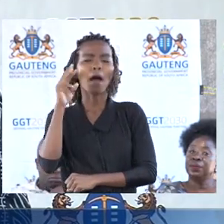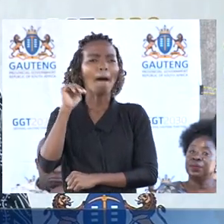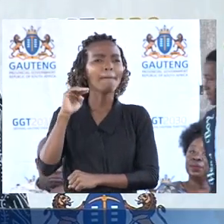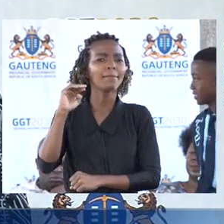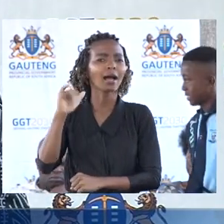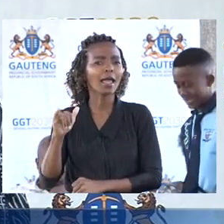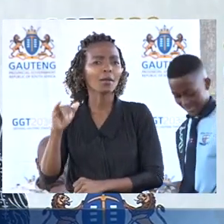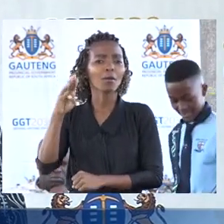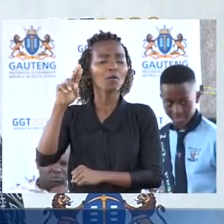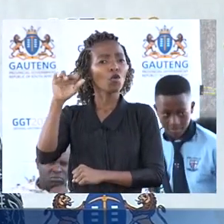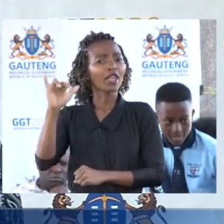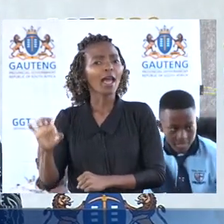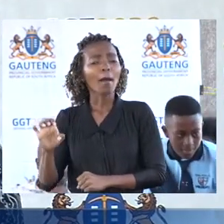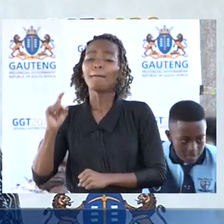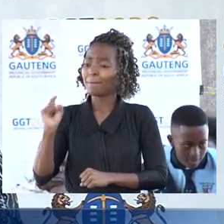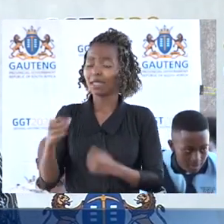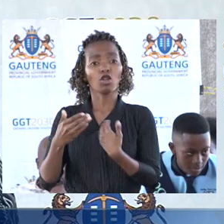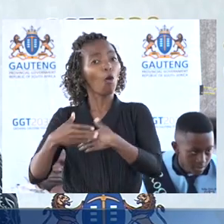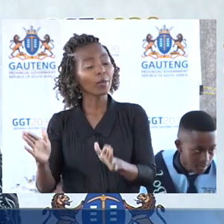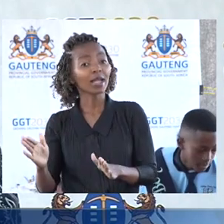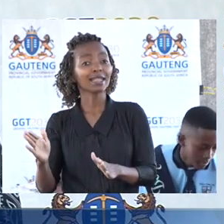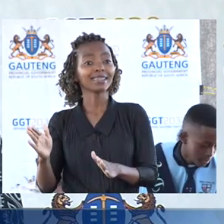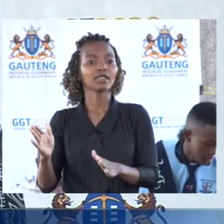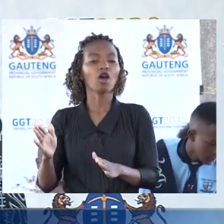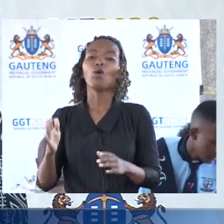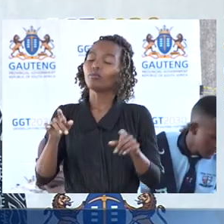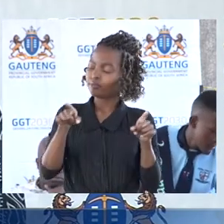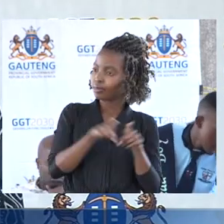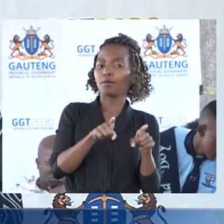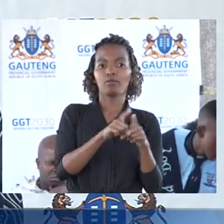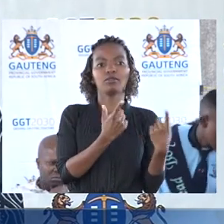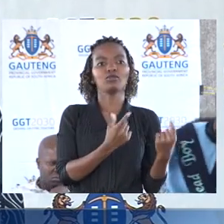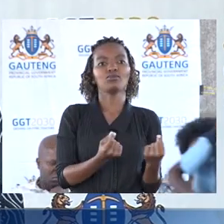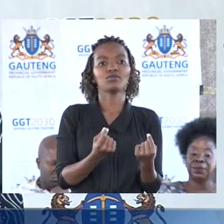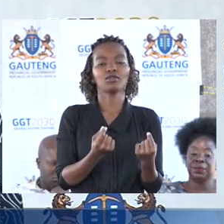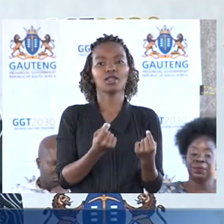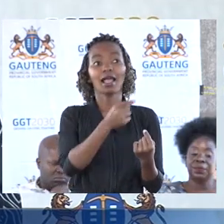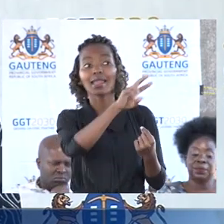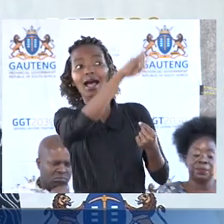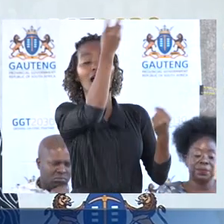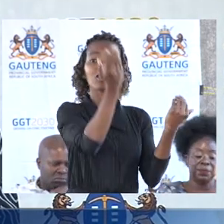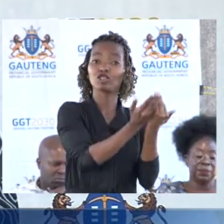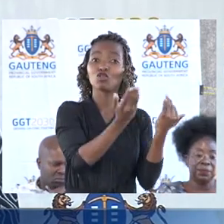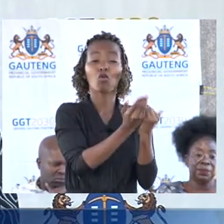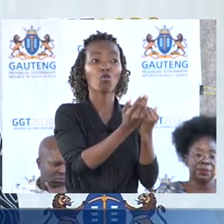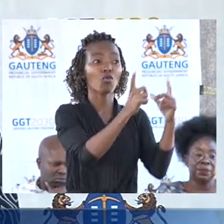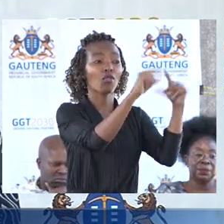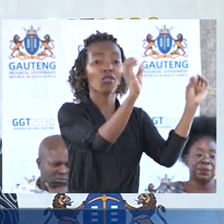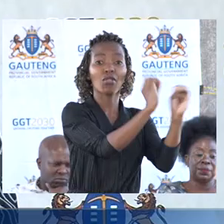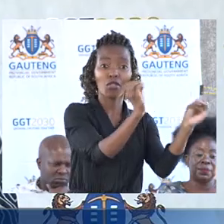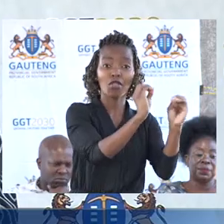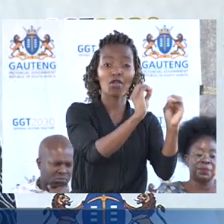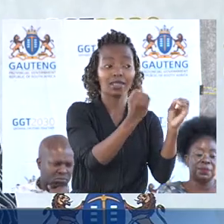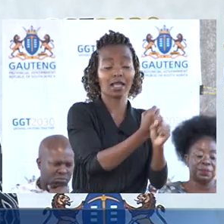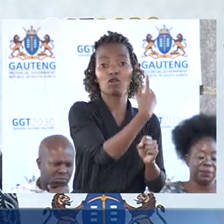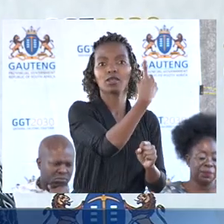opened regardless of what, we must insist that even those schools that are still incomplete in